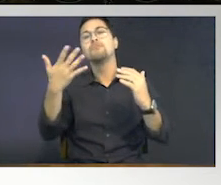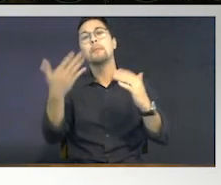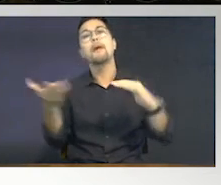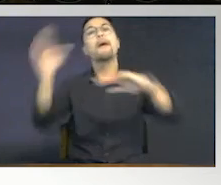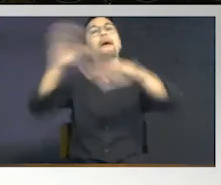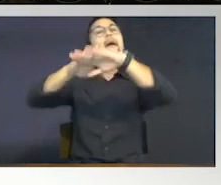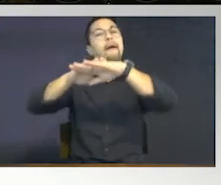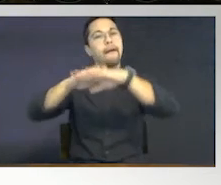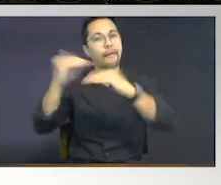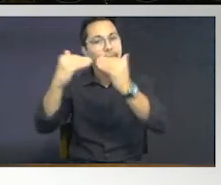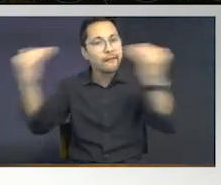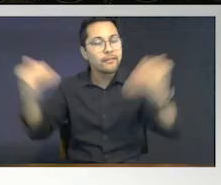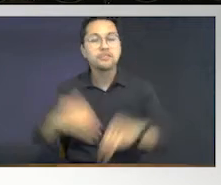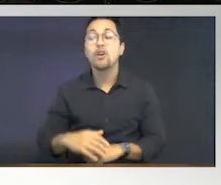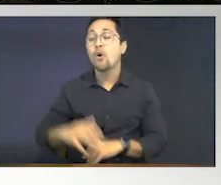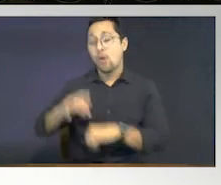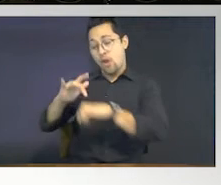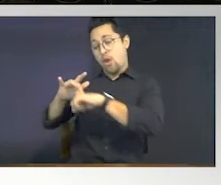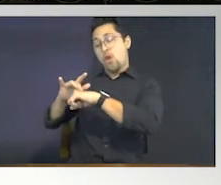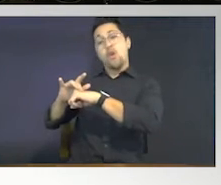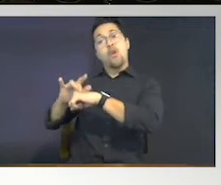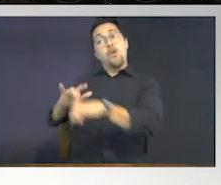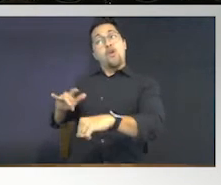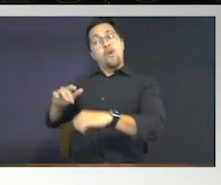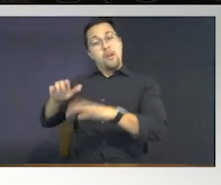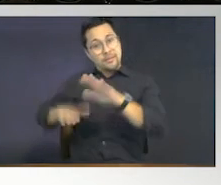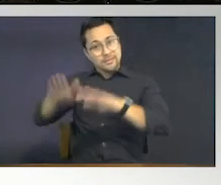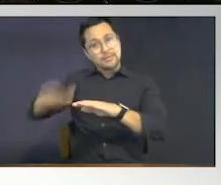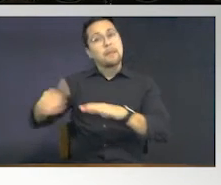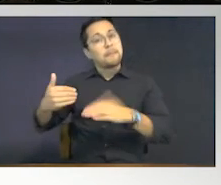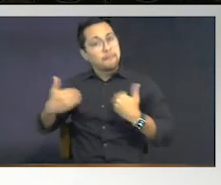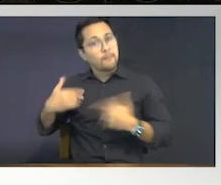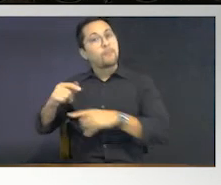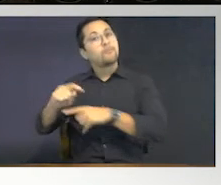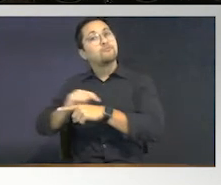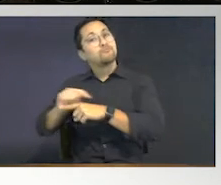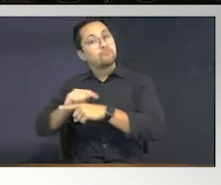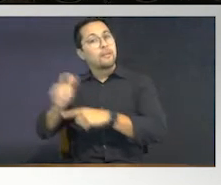this training that we developed that